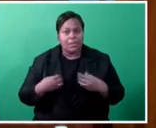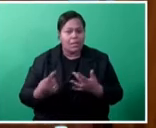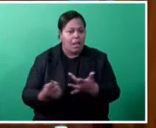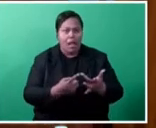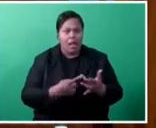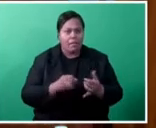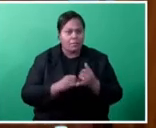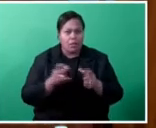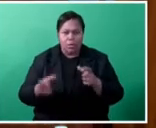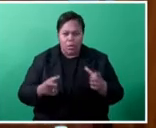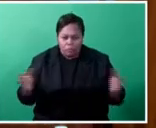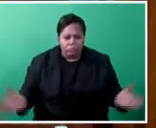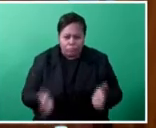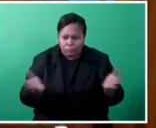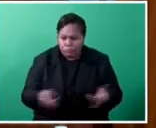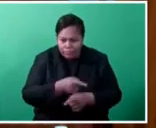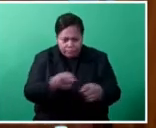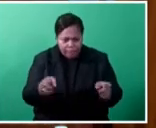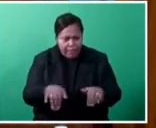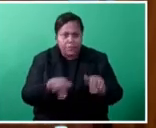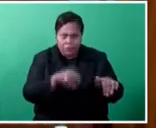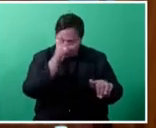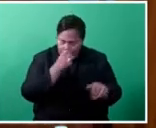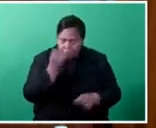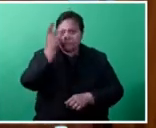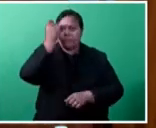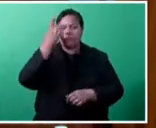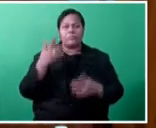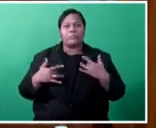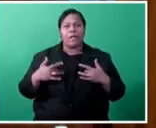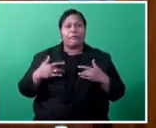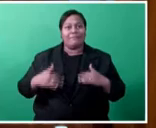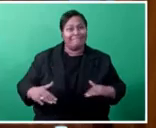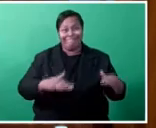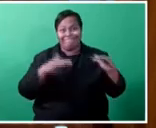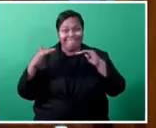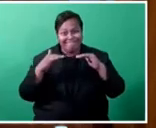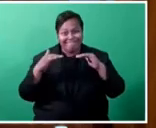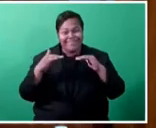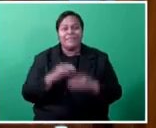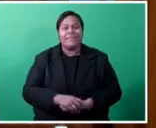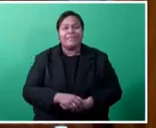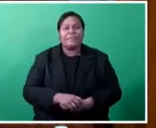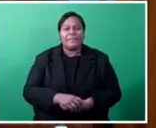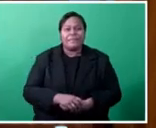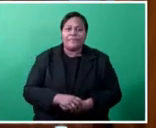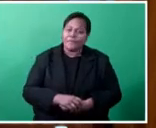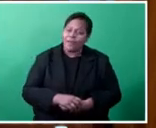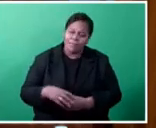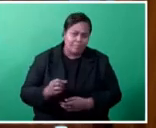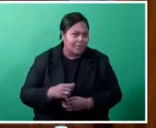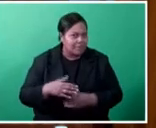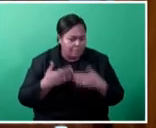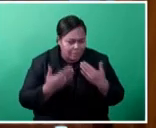participants' understanding and upgrade their living standards. Honourable Speaker, I must acknowledge, commend and thank the continuing